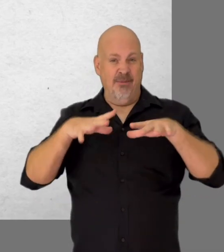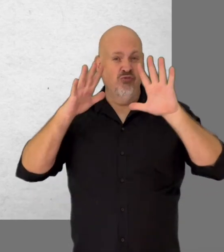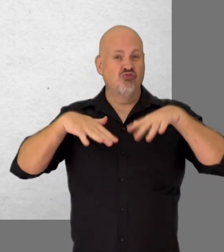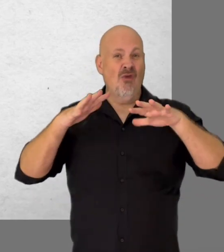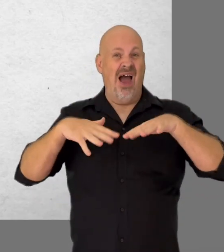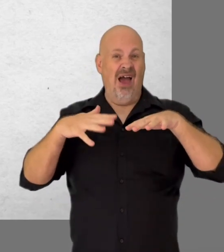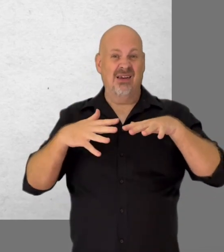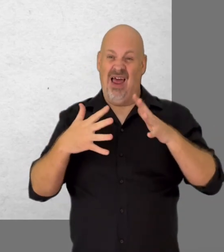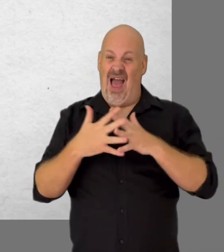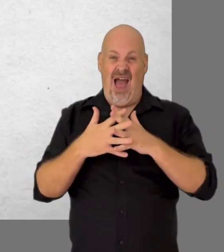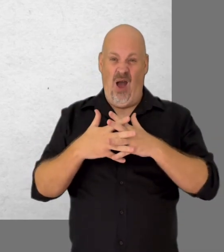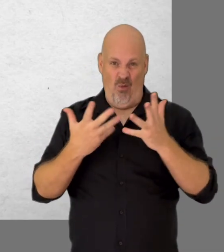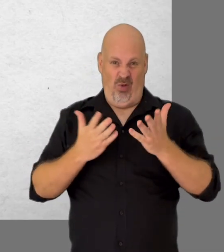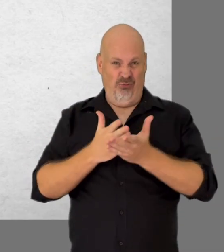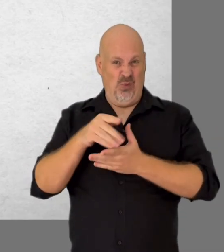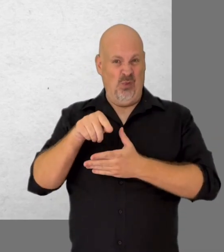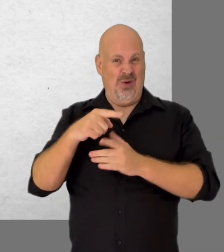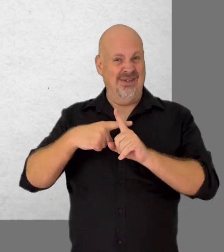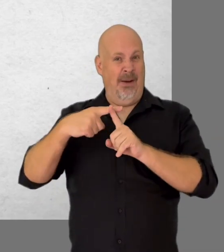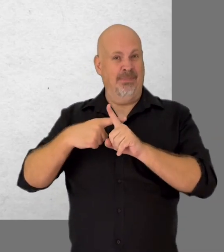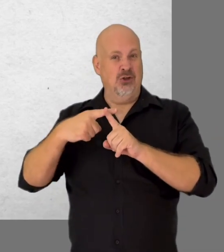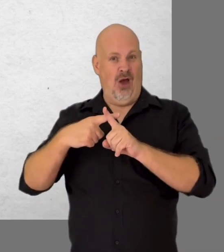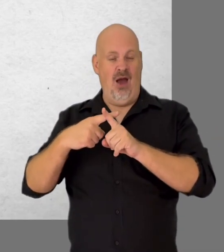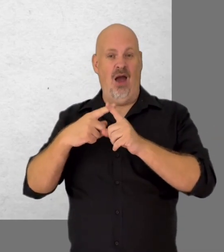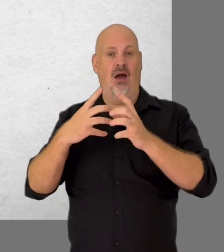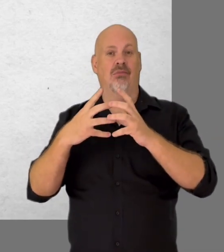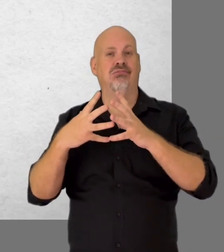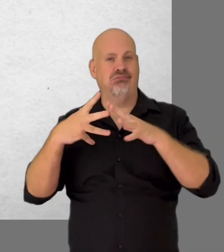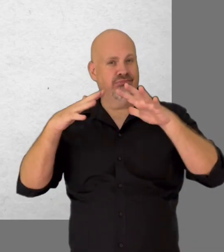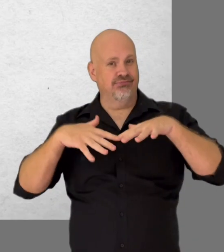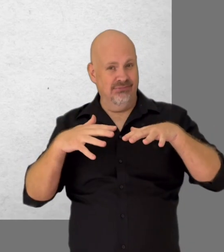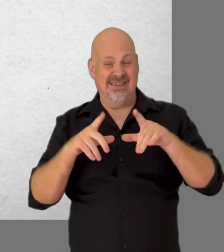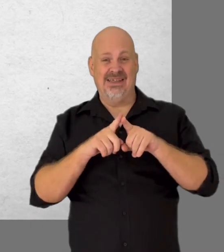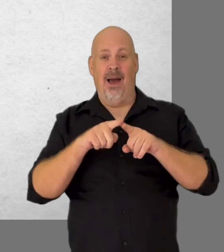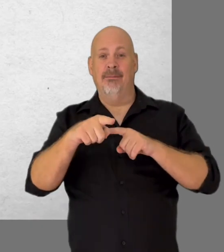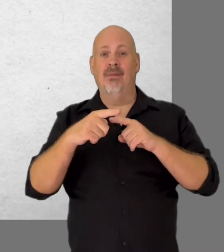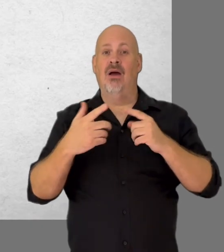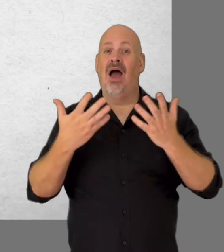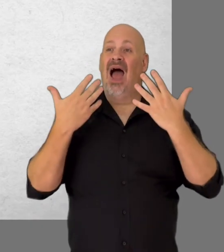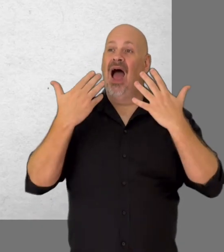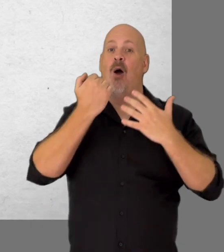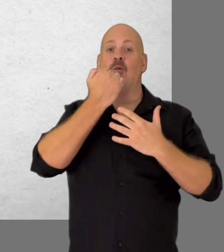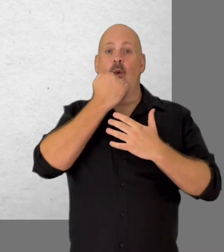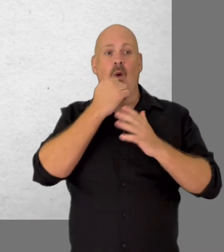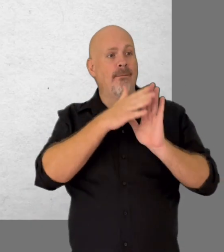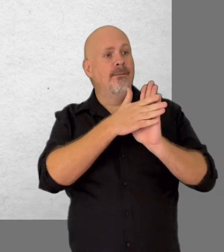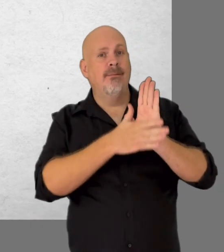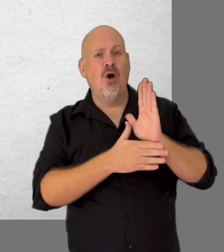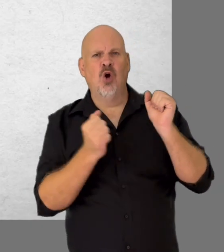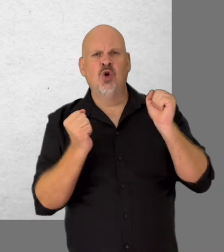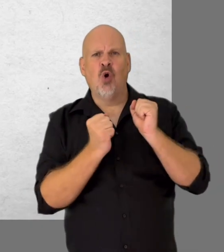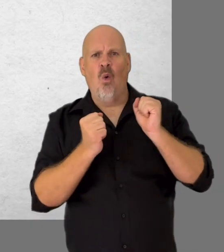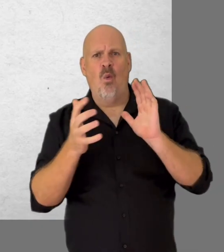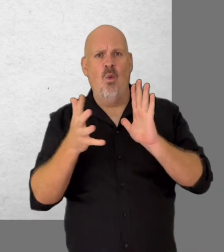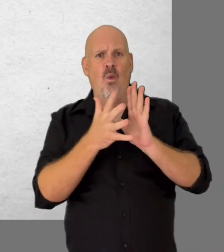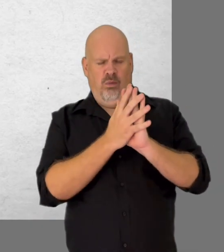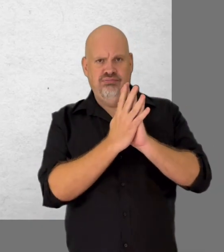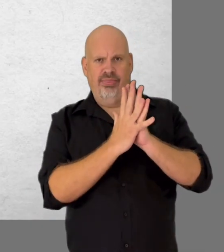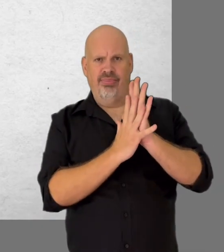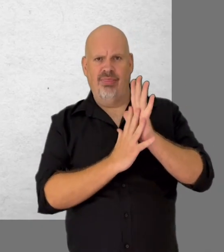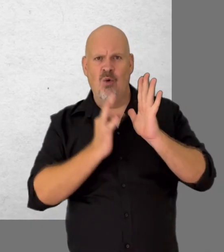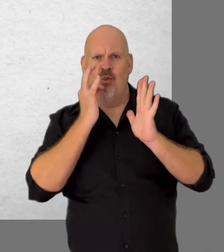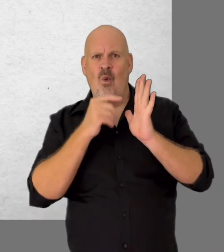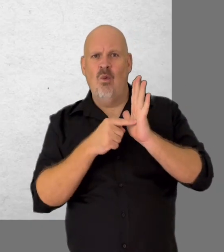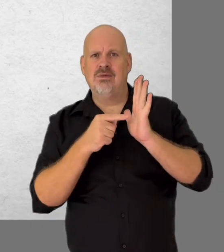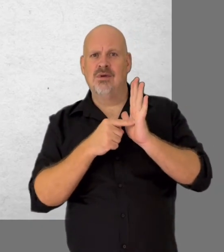formed. This also happens when warm, moisture-rich air meets a cold surface, like a single glazed window in your home